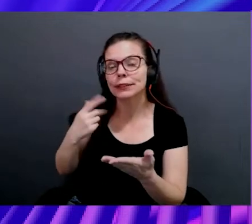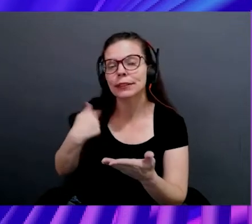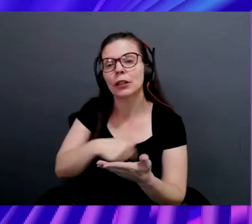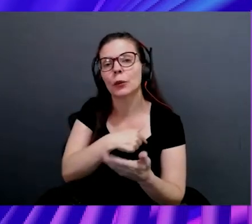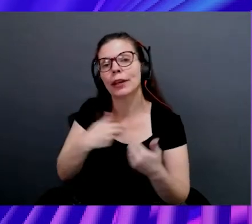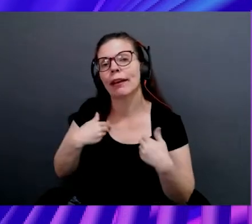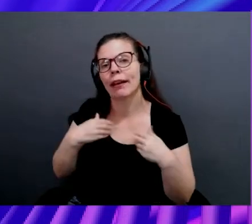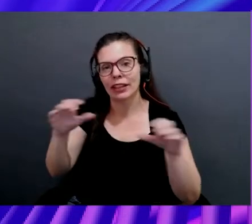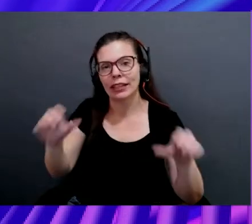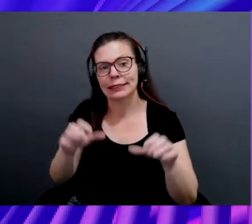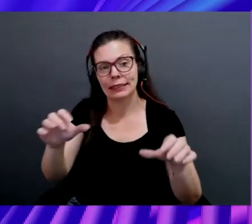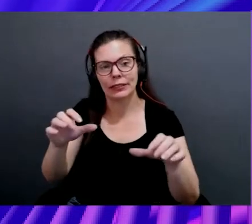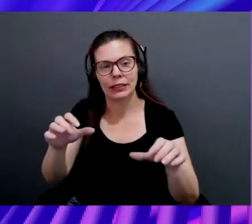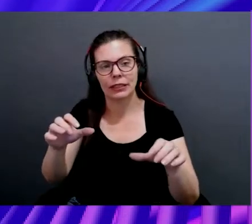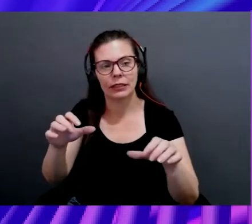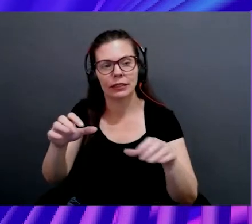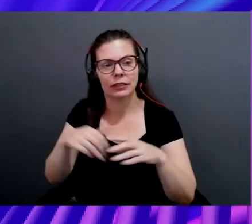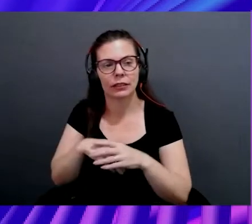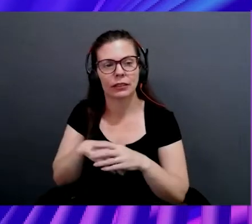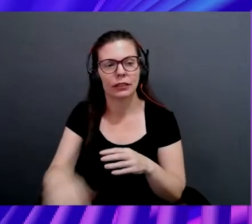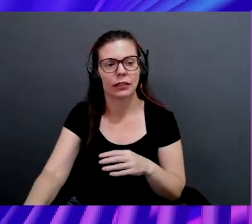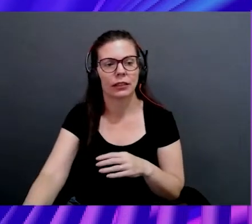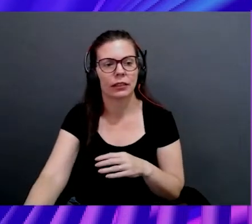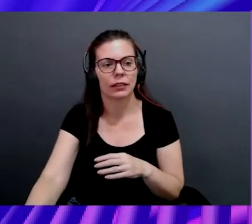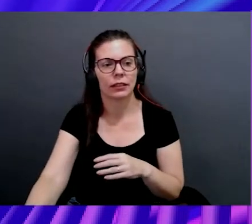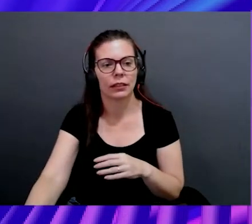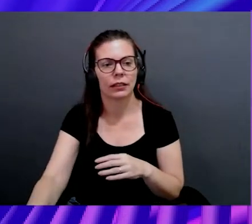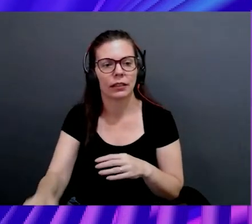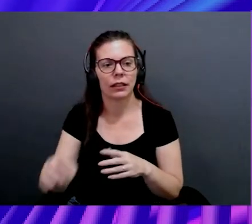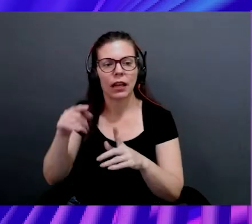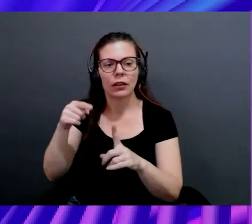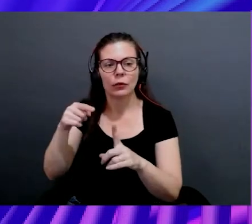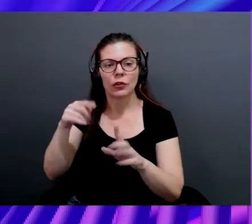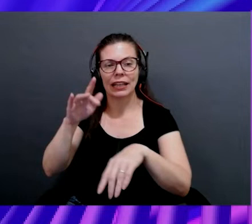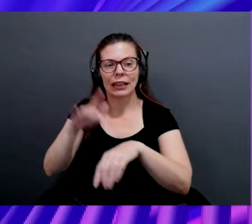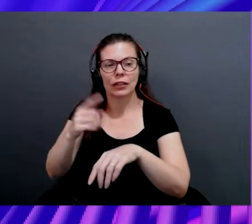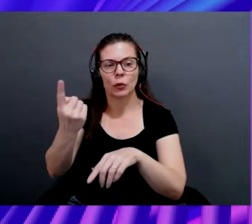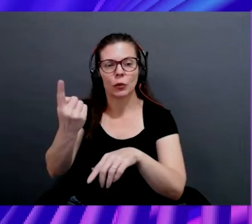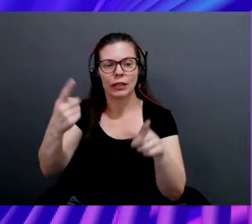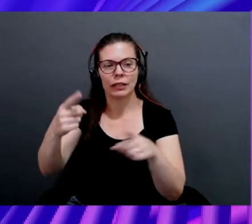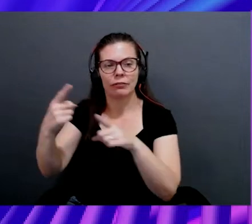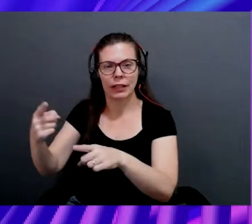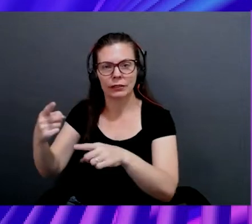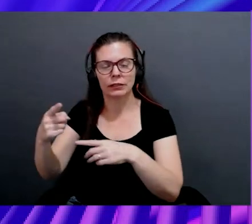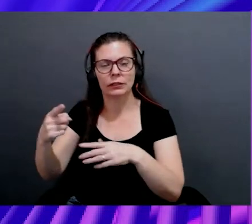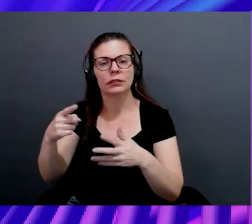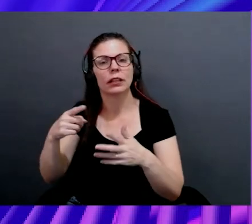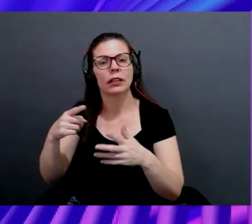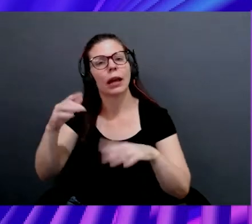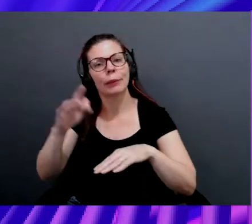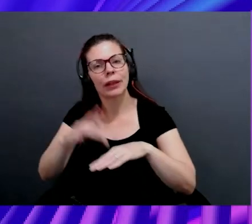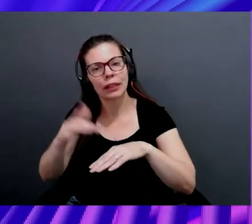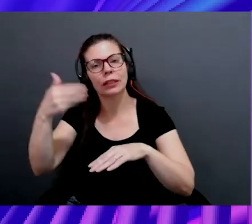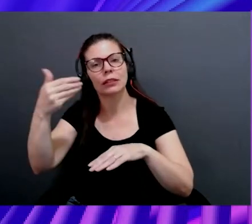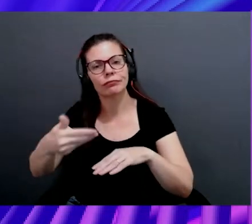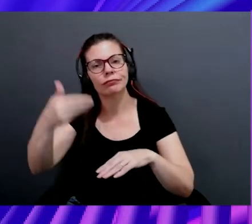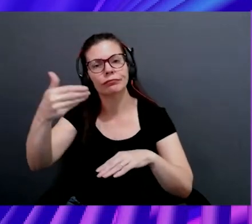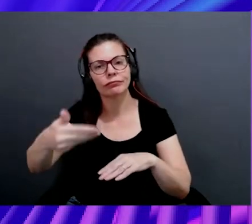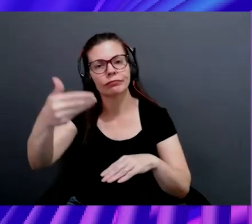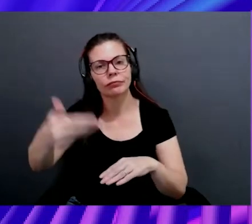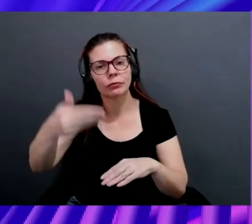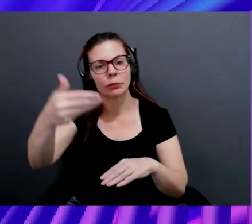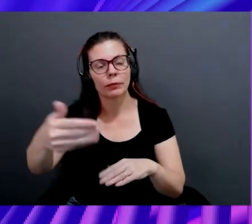activity, and if I click on one of these events, again, I'm clicking, I'm doing a lot of stuff. I can